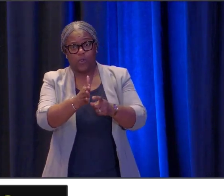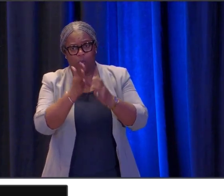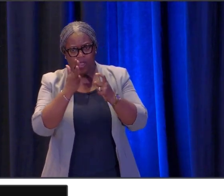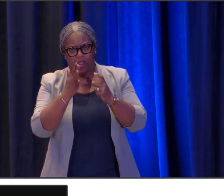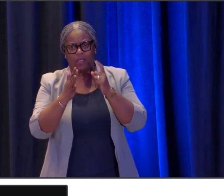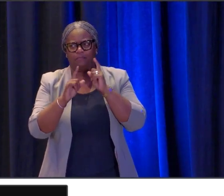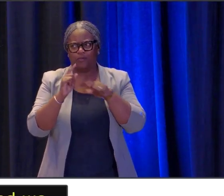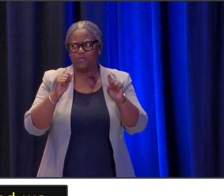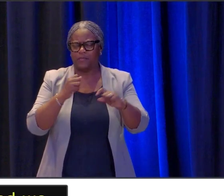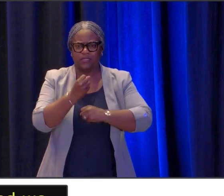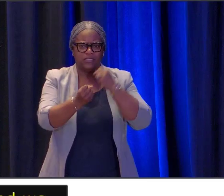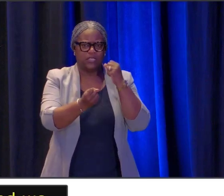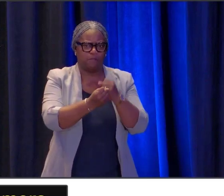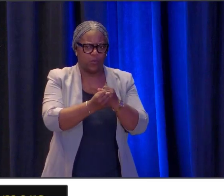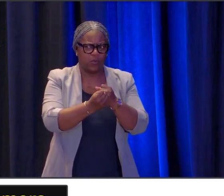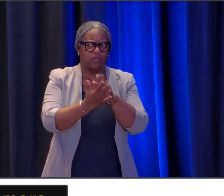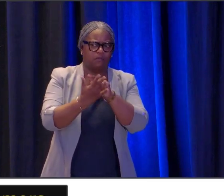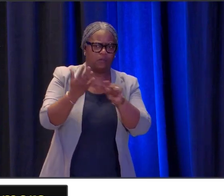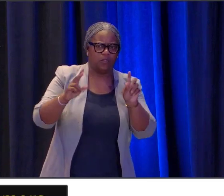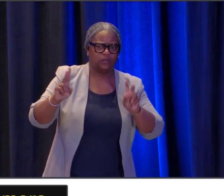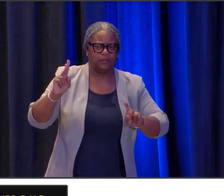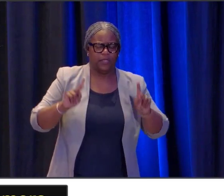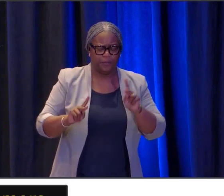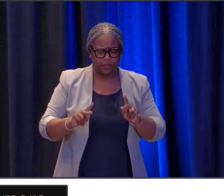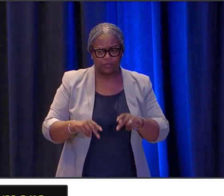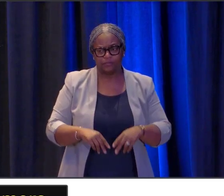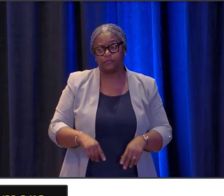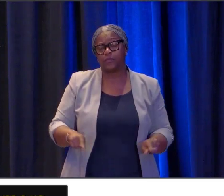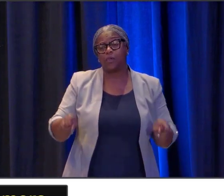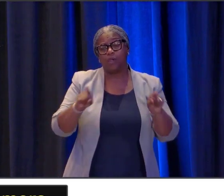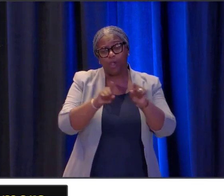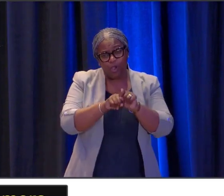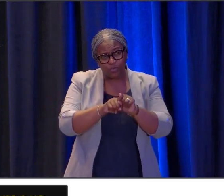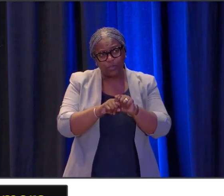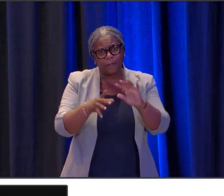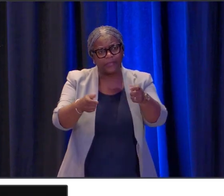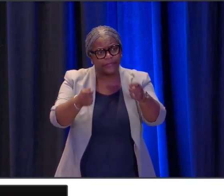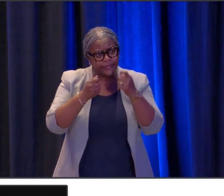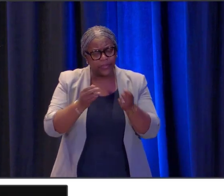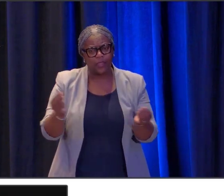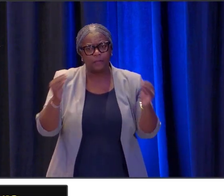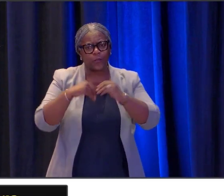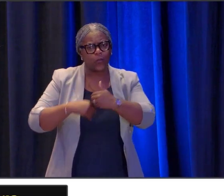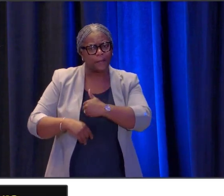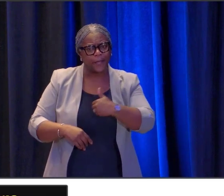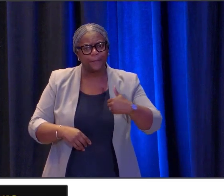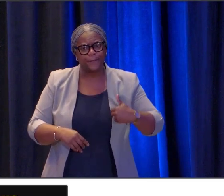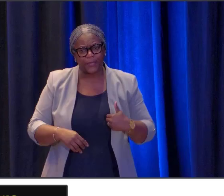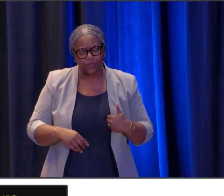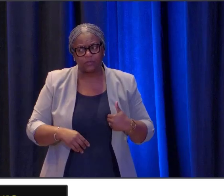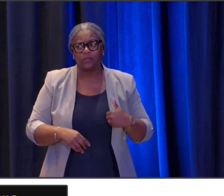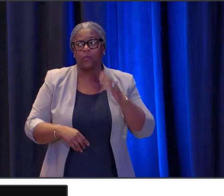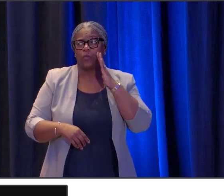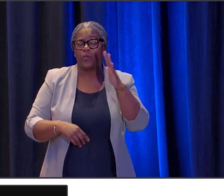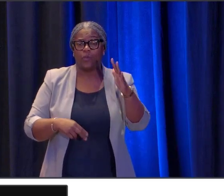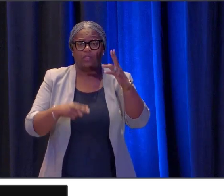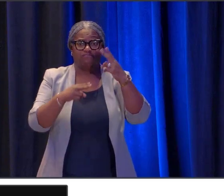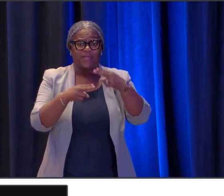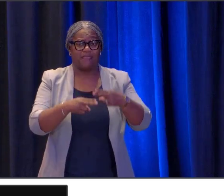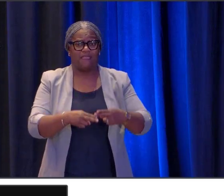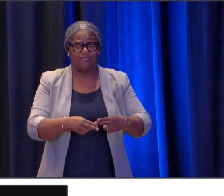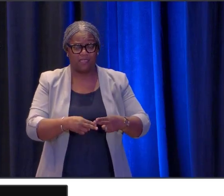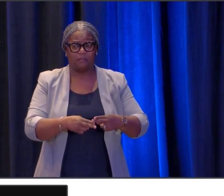need to really bring in more members. If you are passionate about any of the topics that we'll name in our